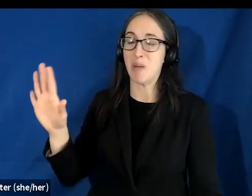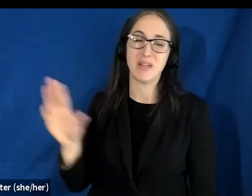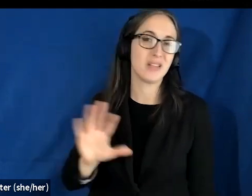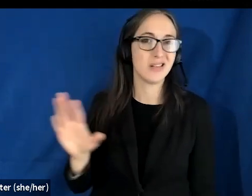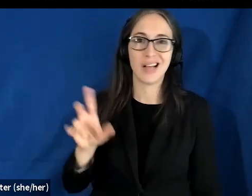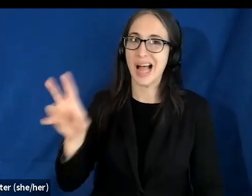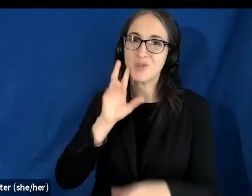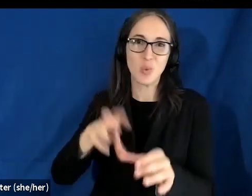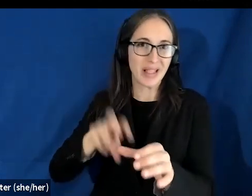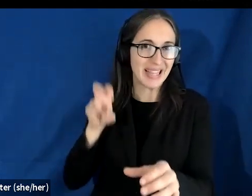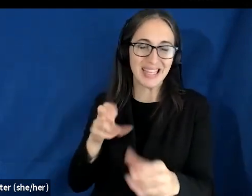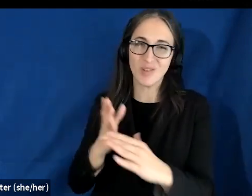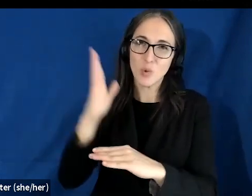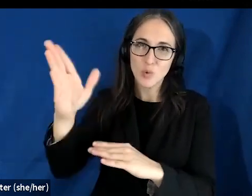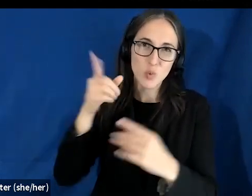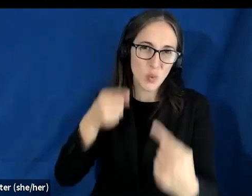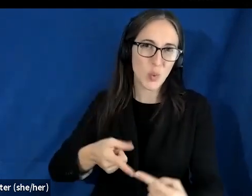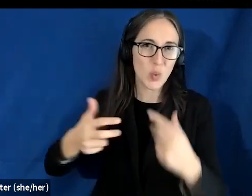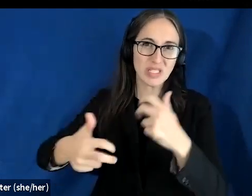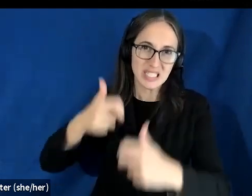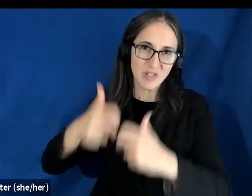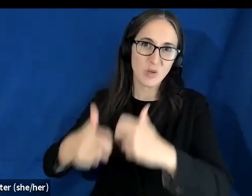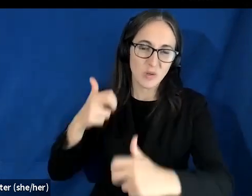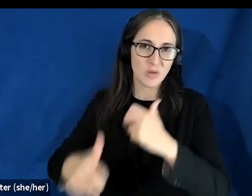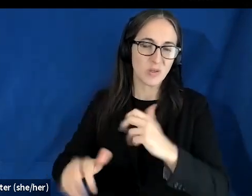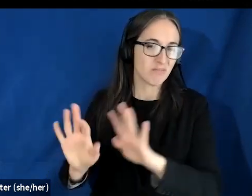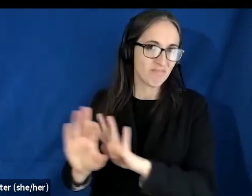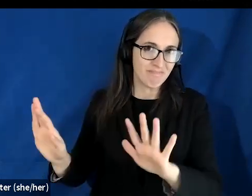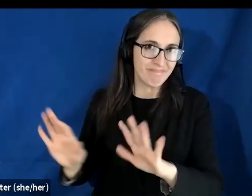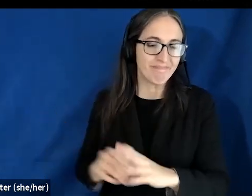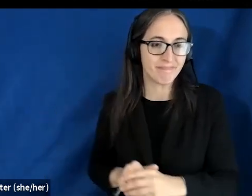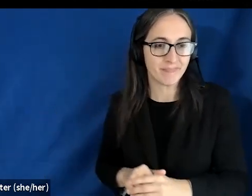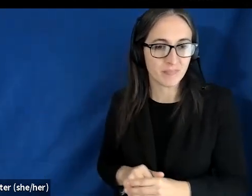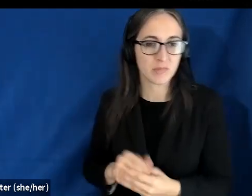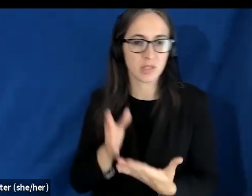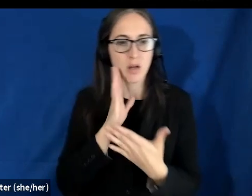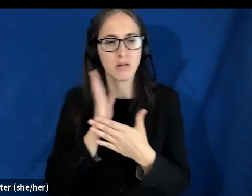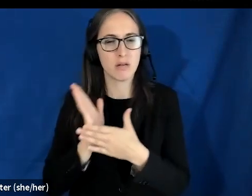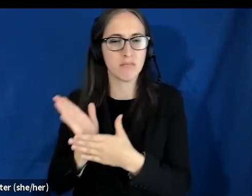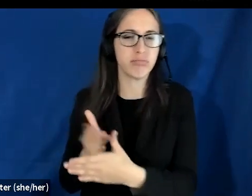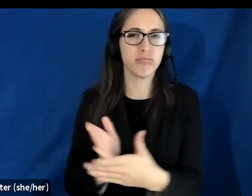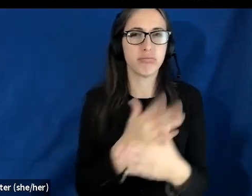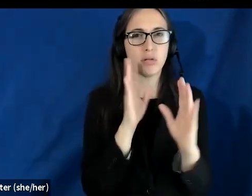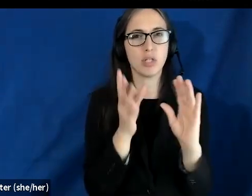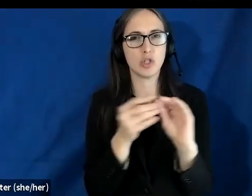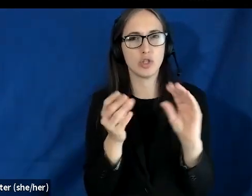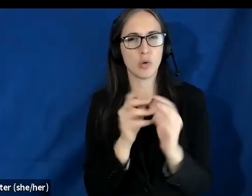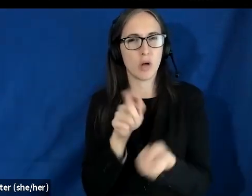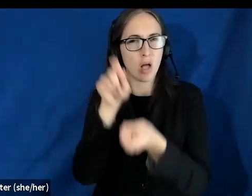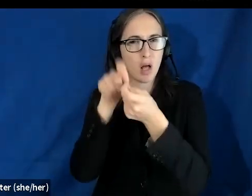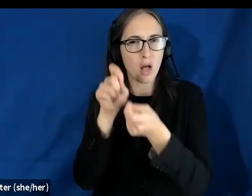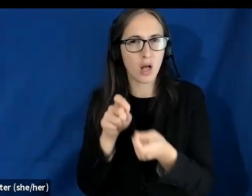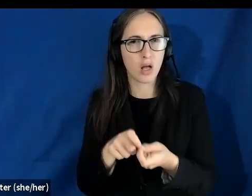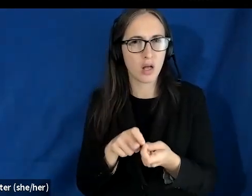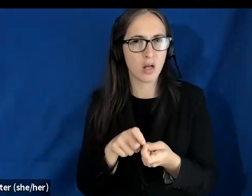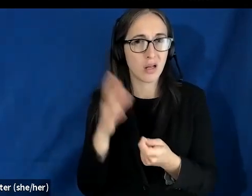difficult. So I shared the story with all these details because that's the reason why